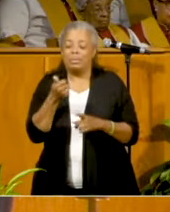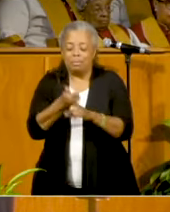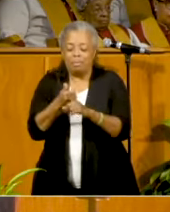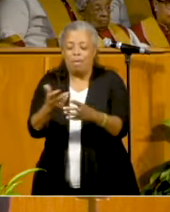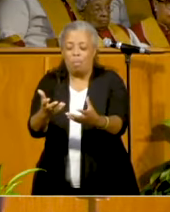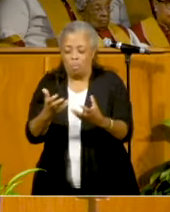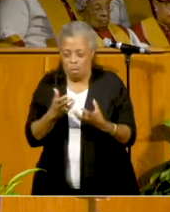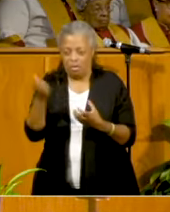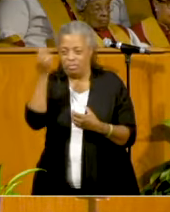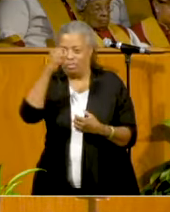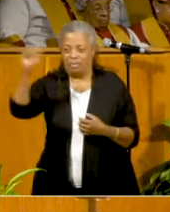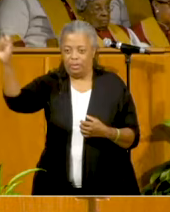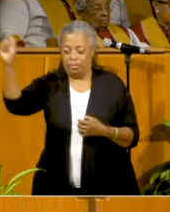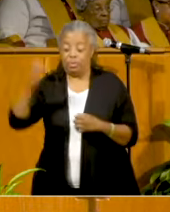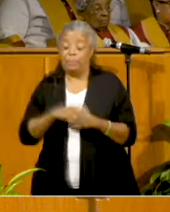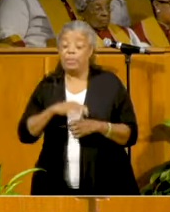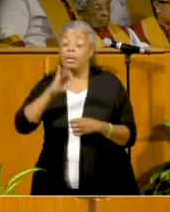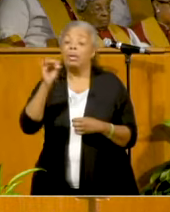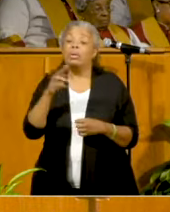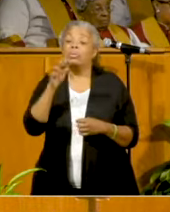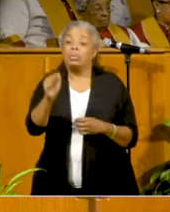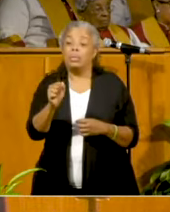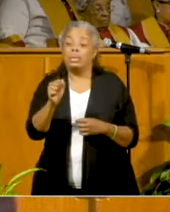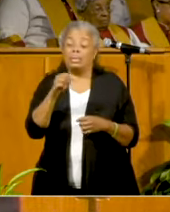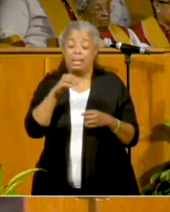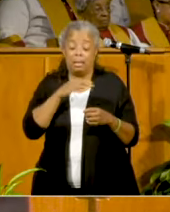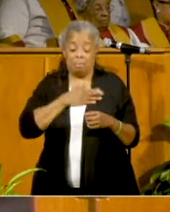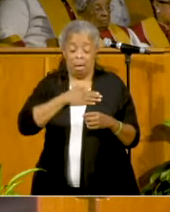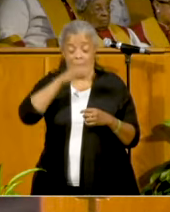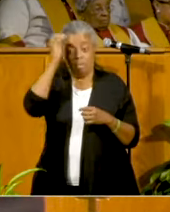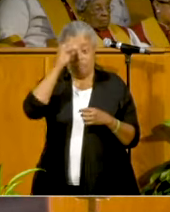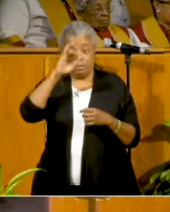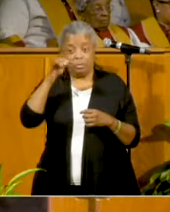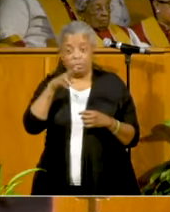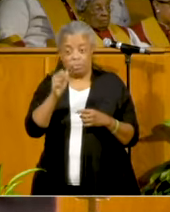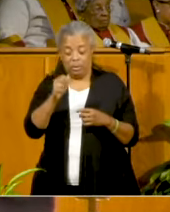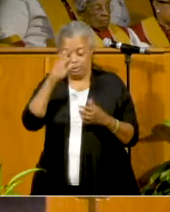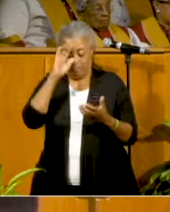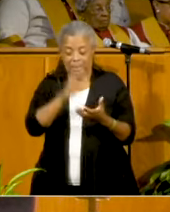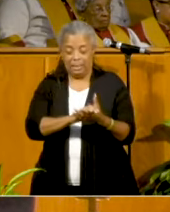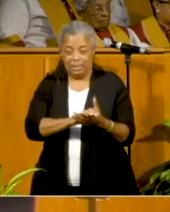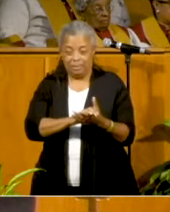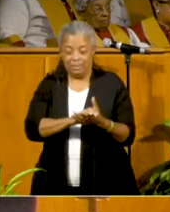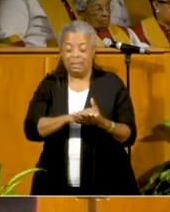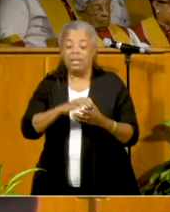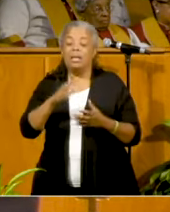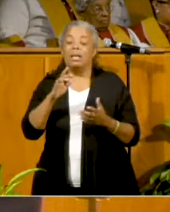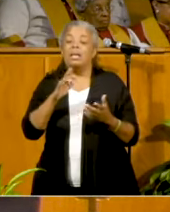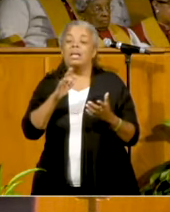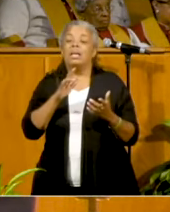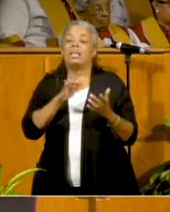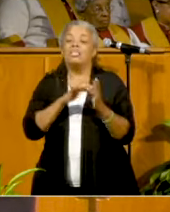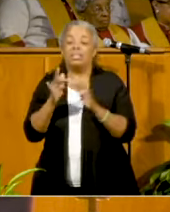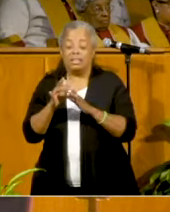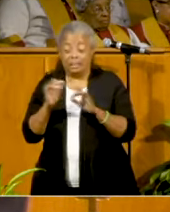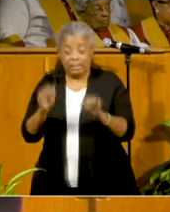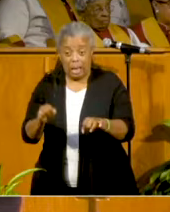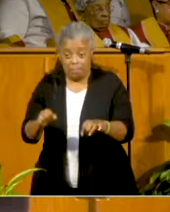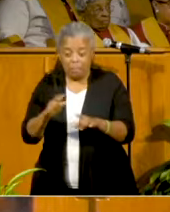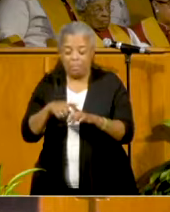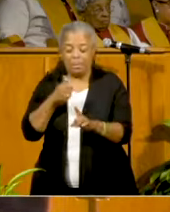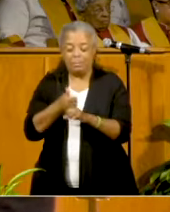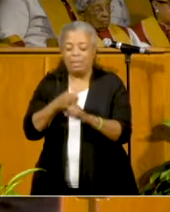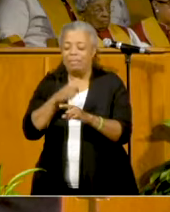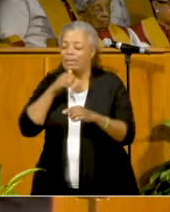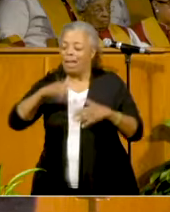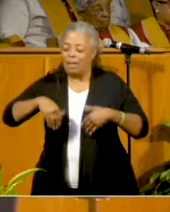revolution. And Judas, in my opinion, believes that Jesus is capable, but Jesus has not done